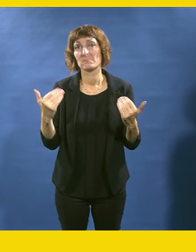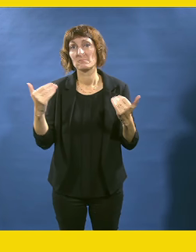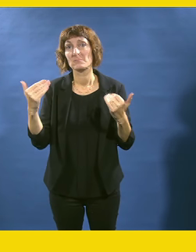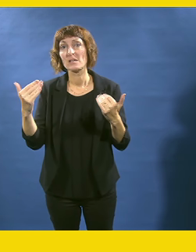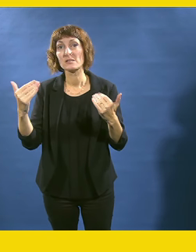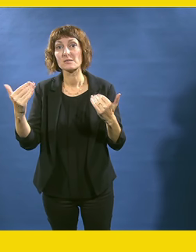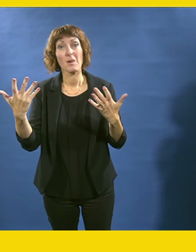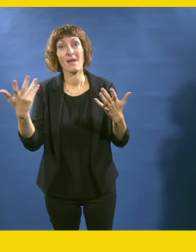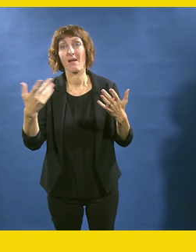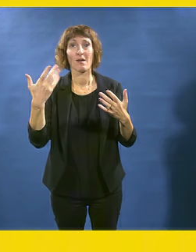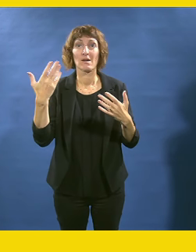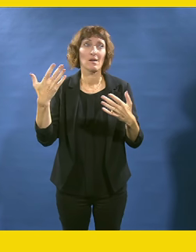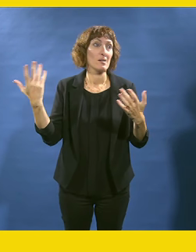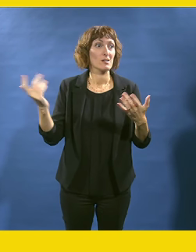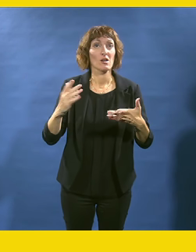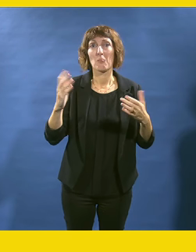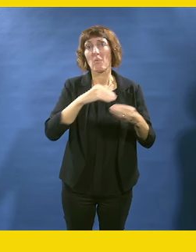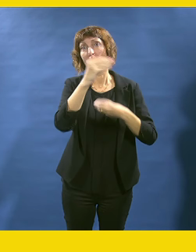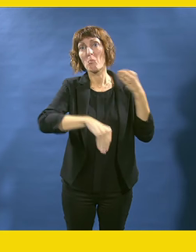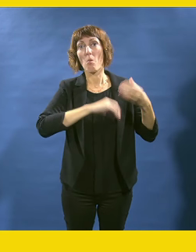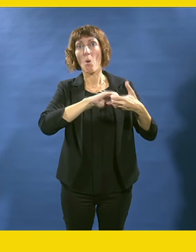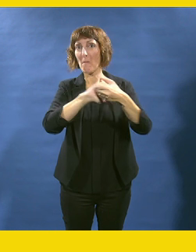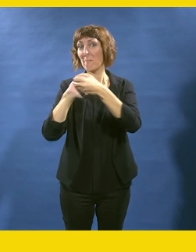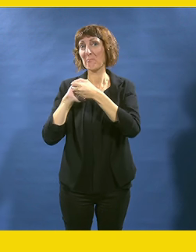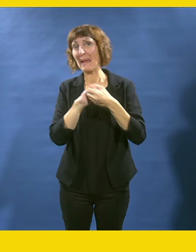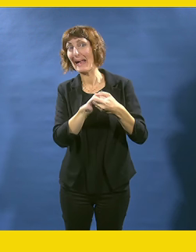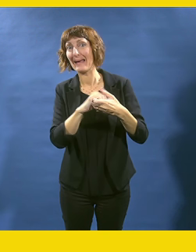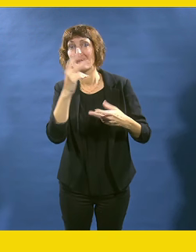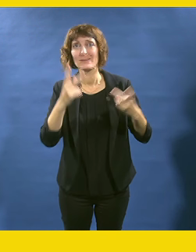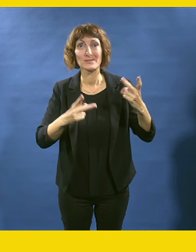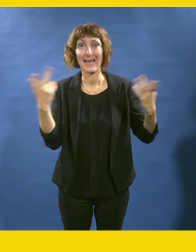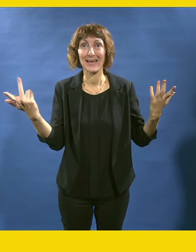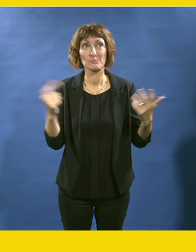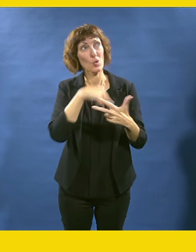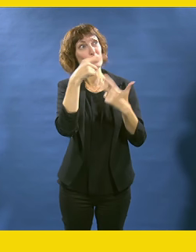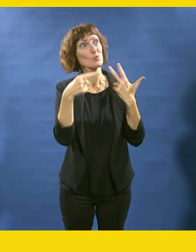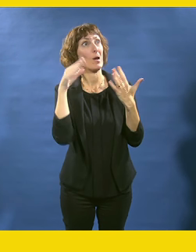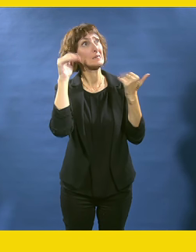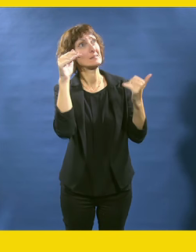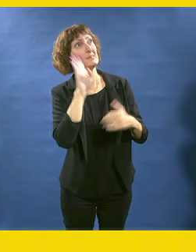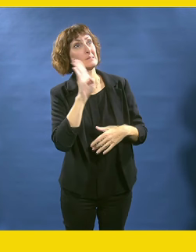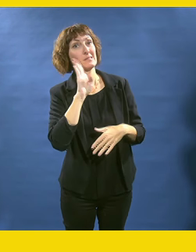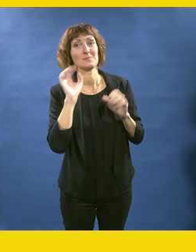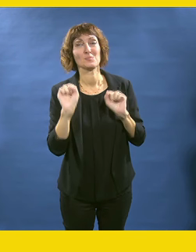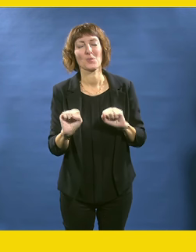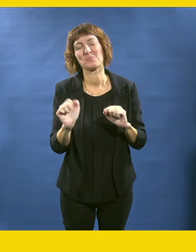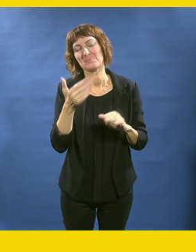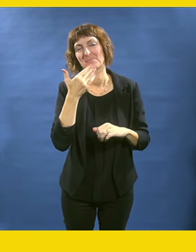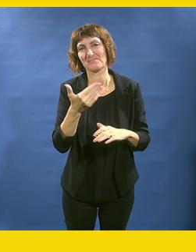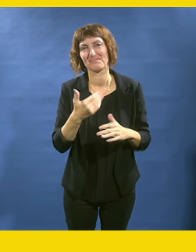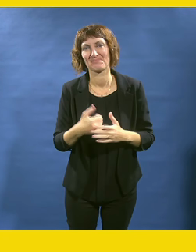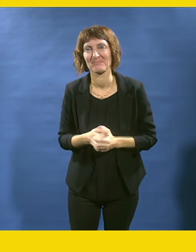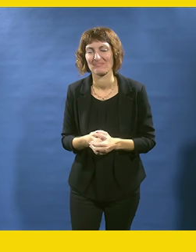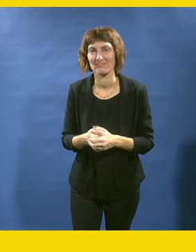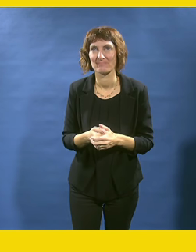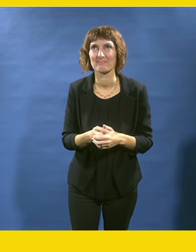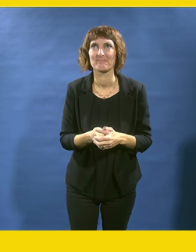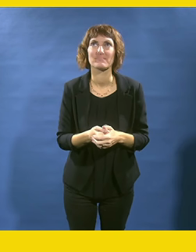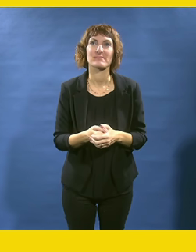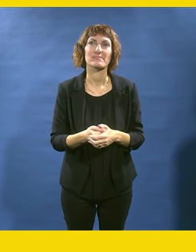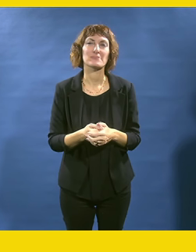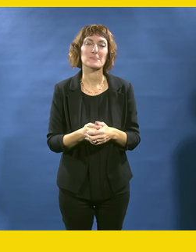Do I have three wishes? Oh, sorry, anyway. Thank you so much. Ms. Jian and Mr. Reza